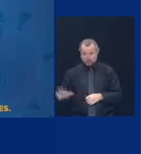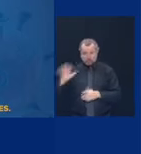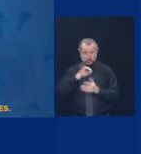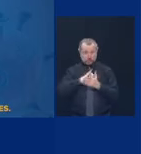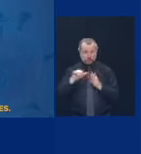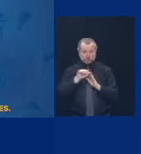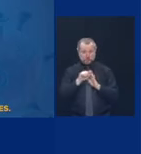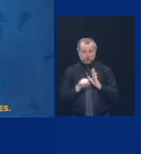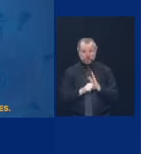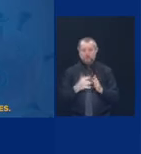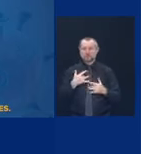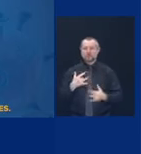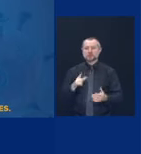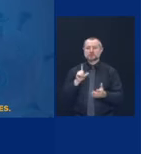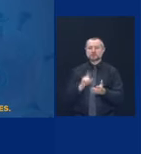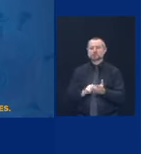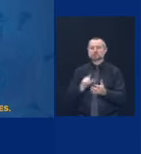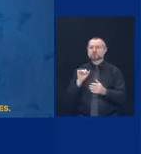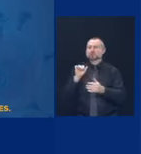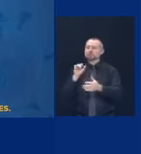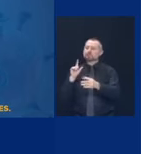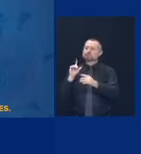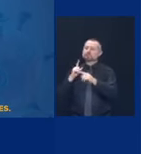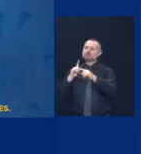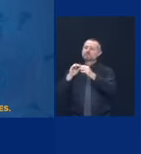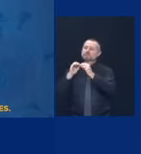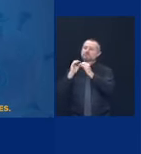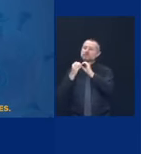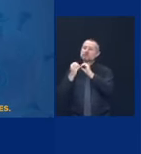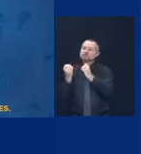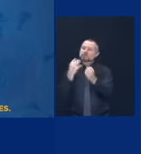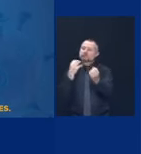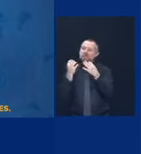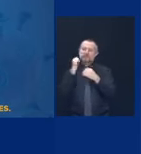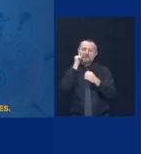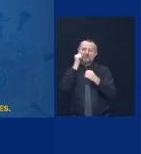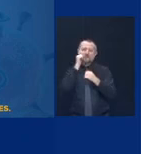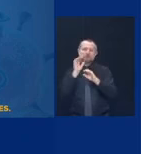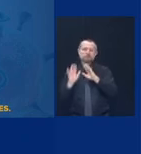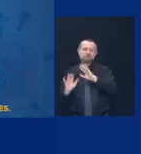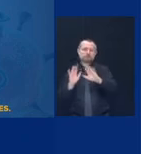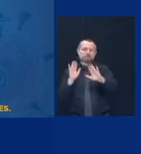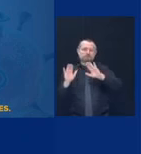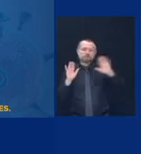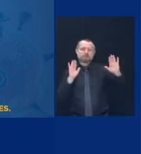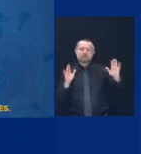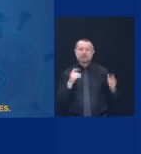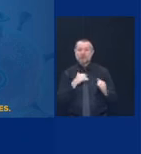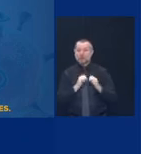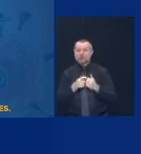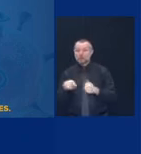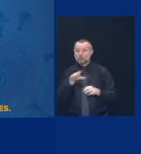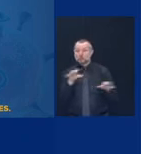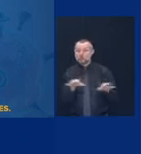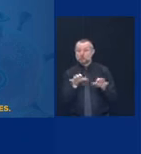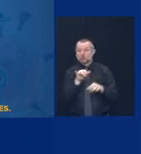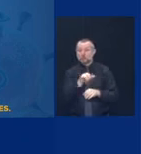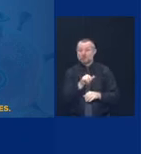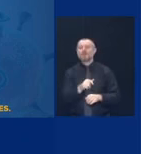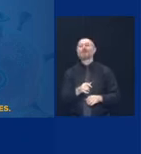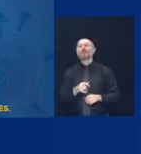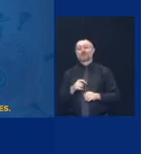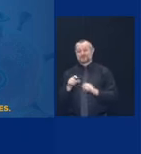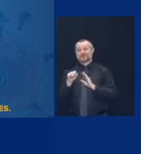publish their own numbers. How does this happen? The state collects all the testing